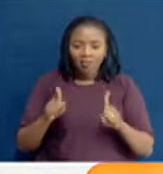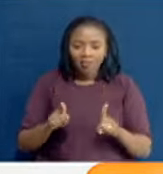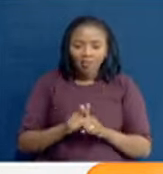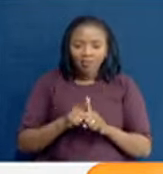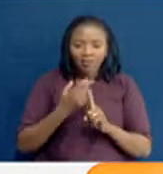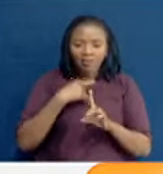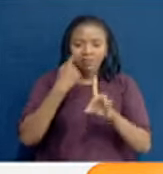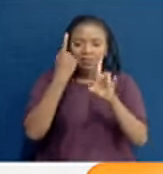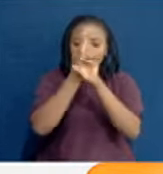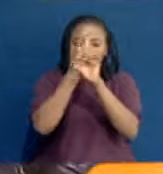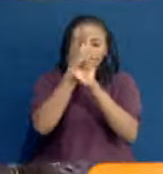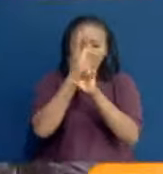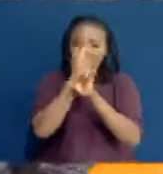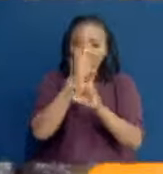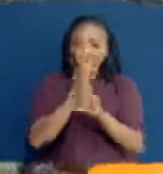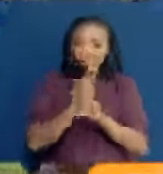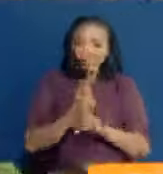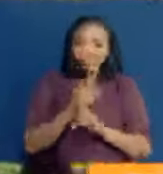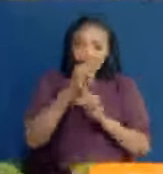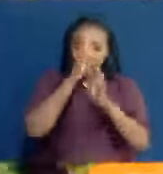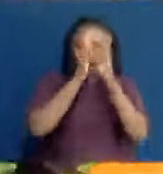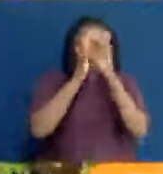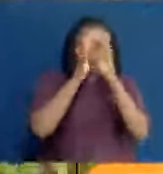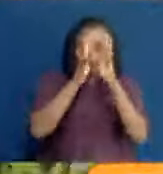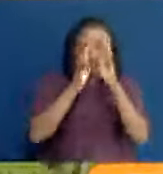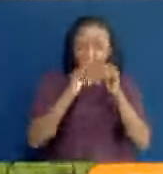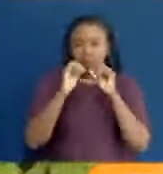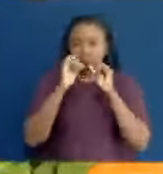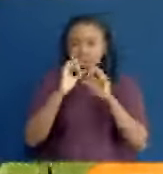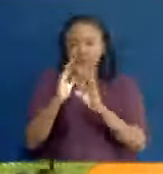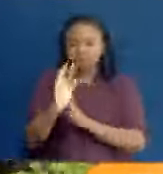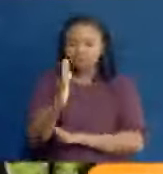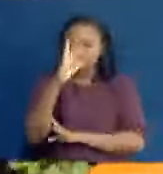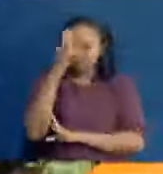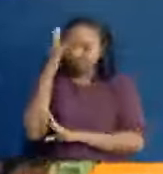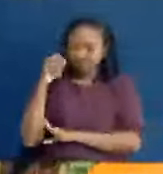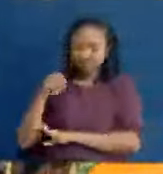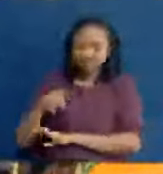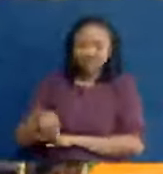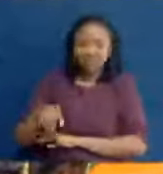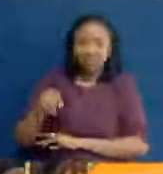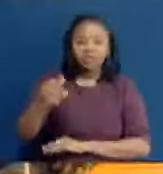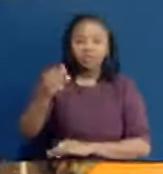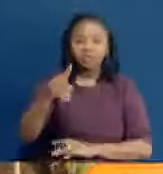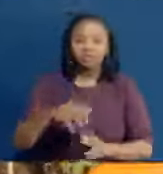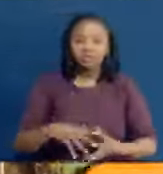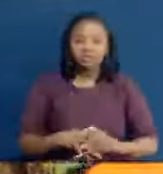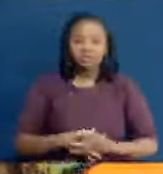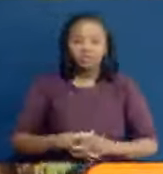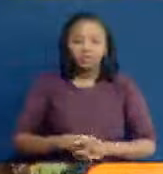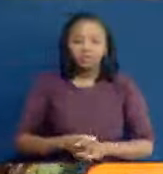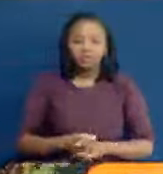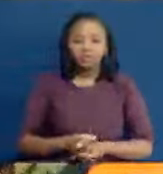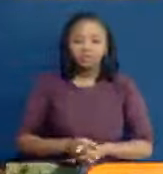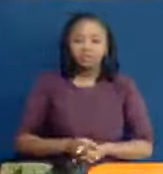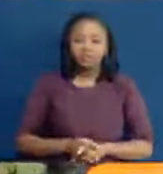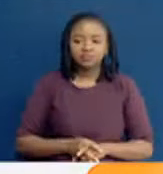various, interventions, whether it is through tree planting, because trees, of course, sink carbon. And in